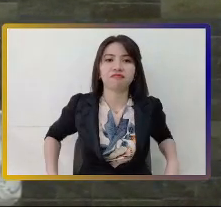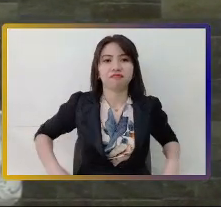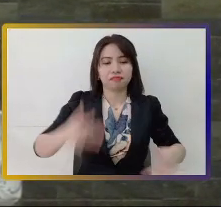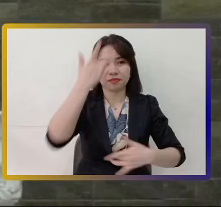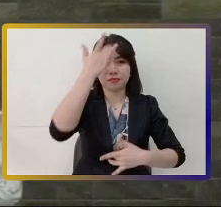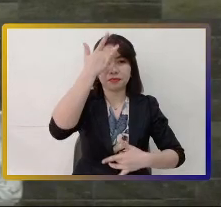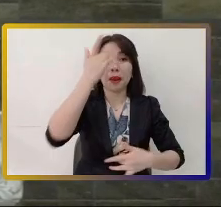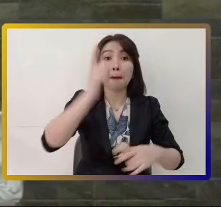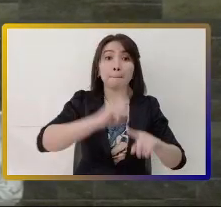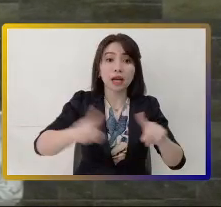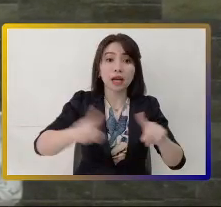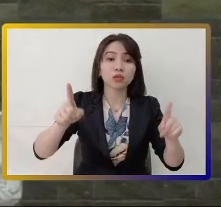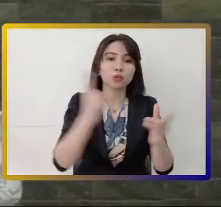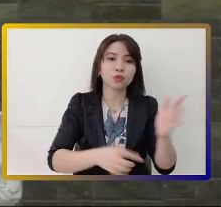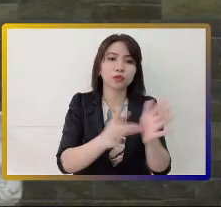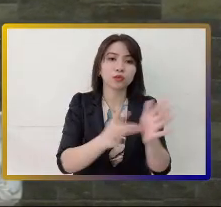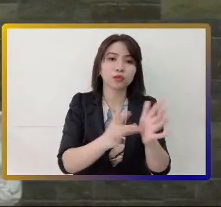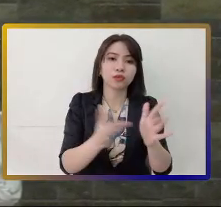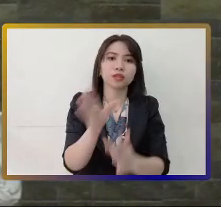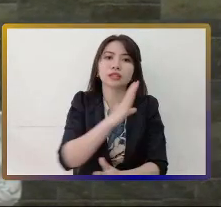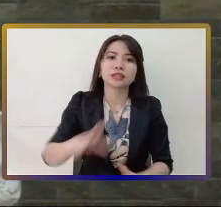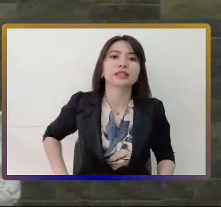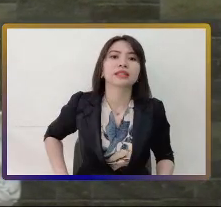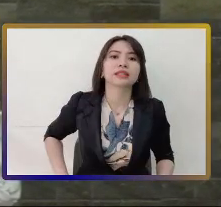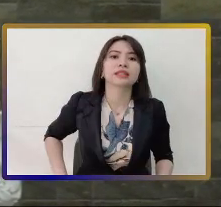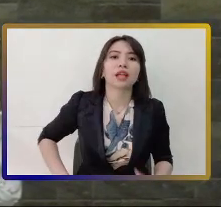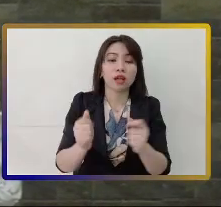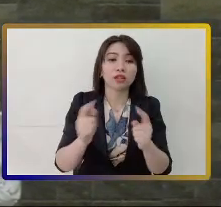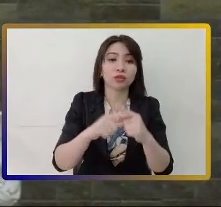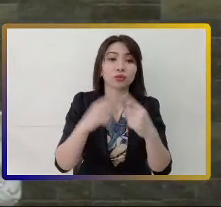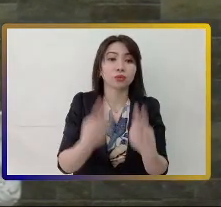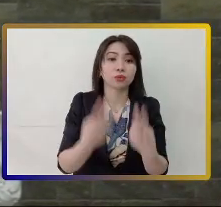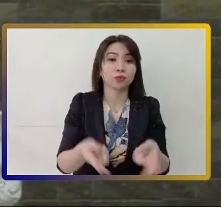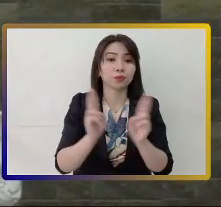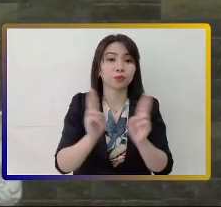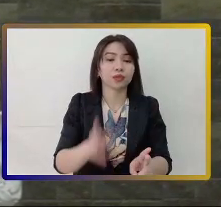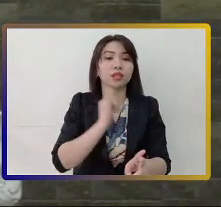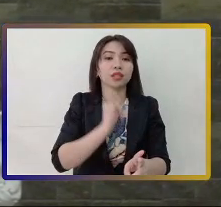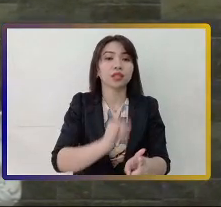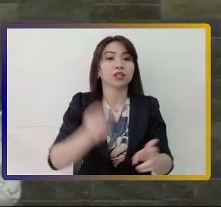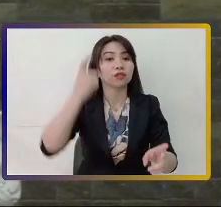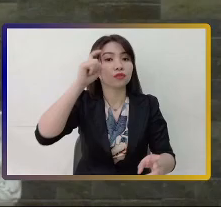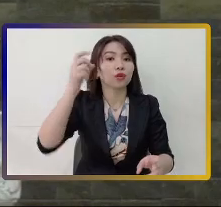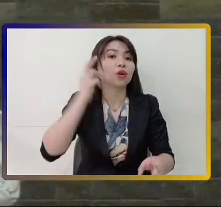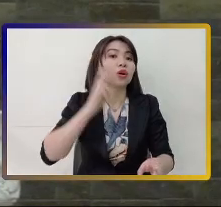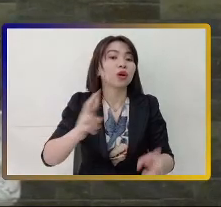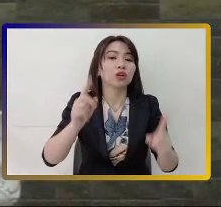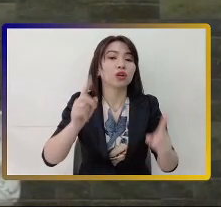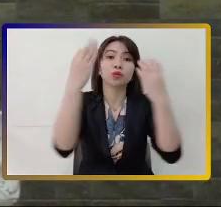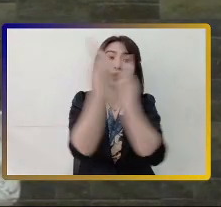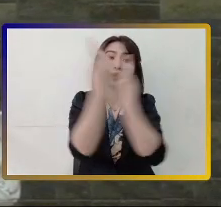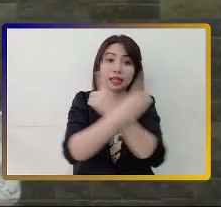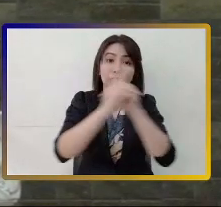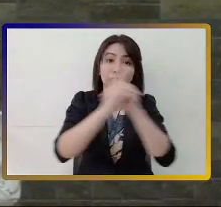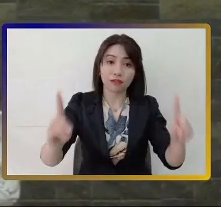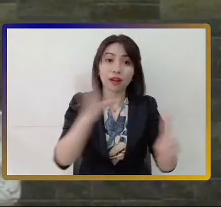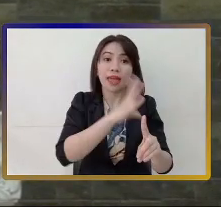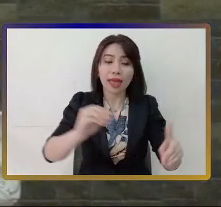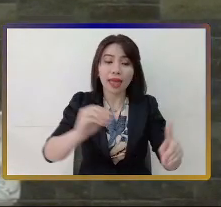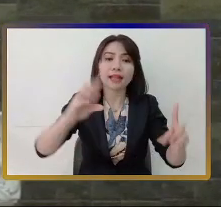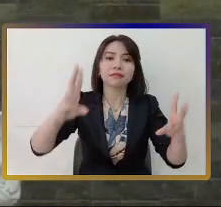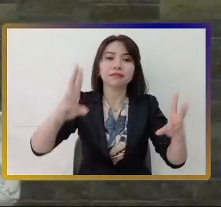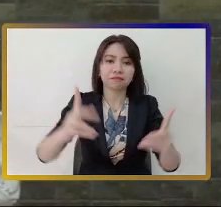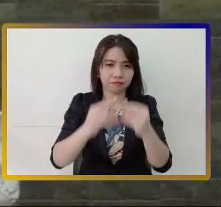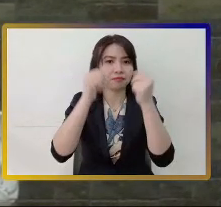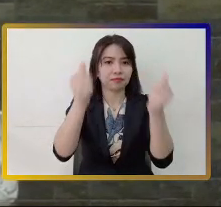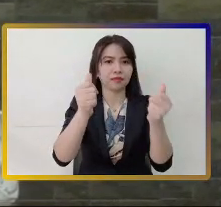mangyari ng Panginoon, hindi kita papayagan na ikaw ay isa lamang delivered but not recovered.